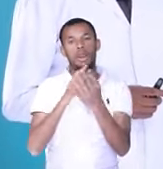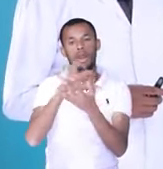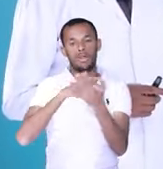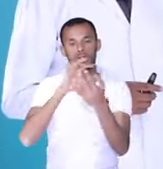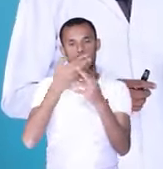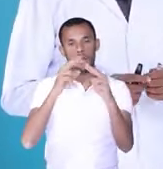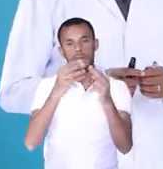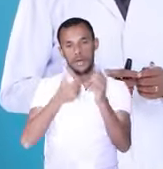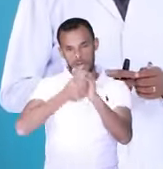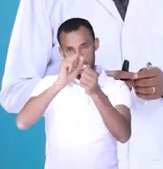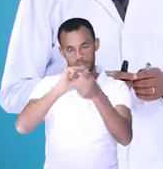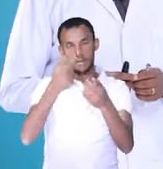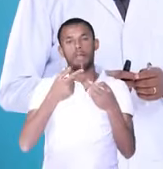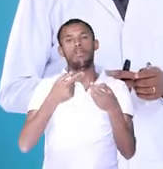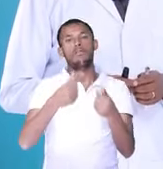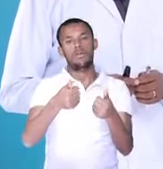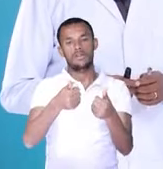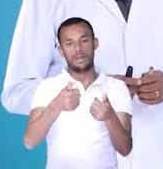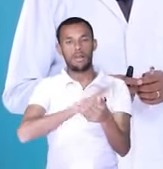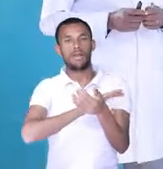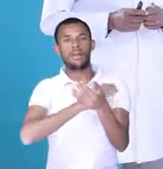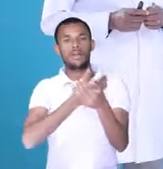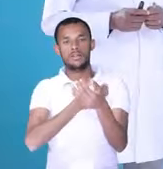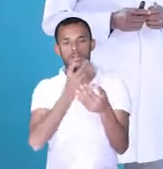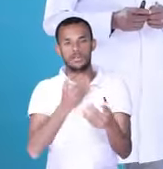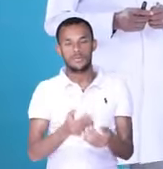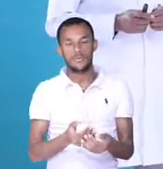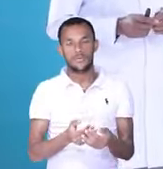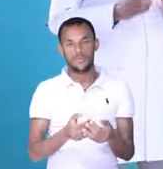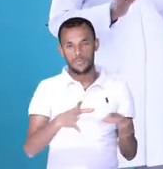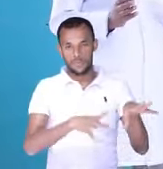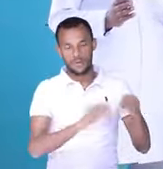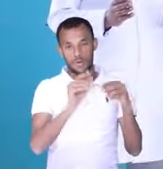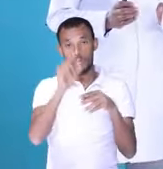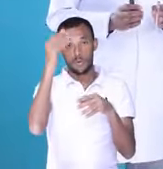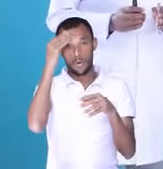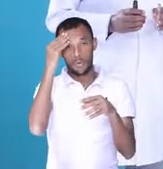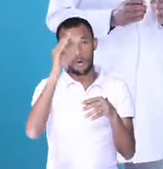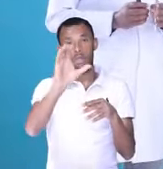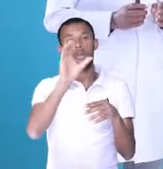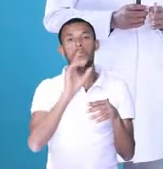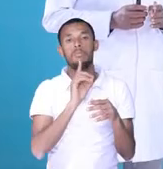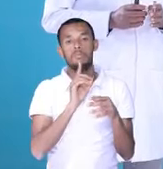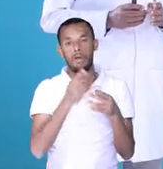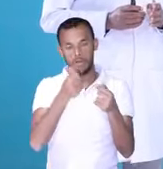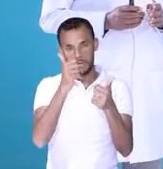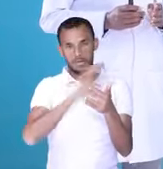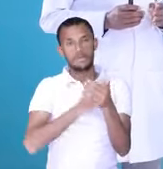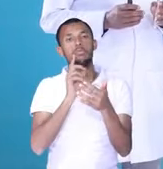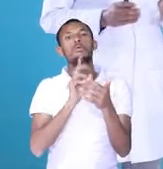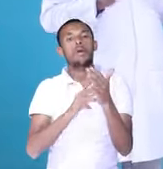by changing the activation energy. Students, you know what I mean by activation